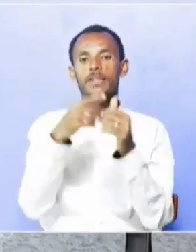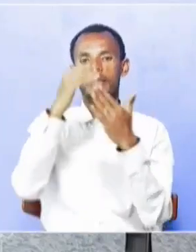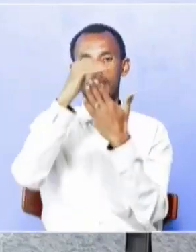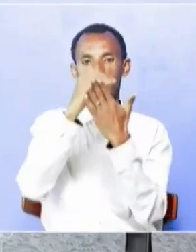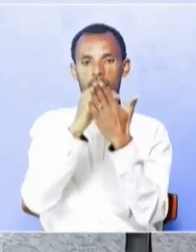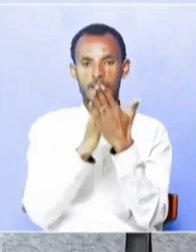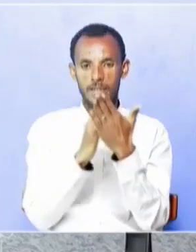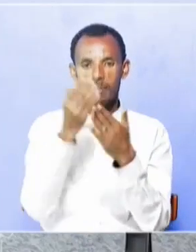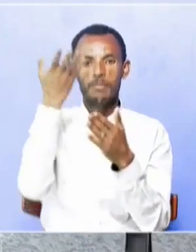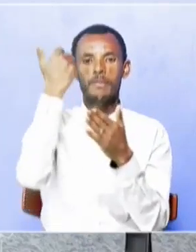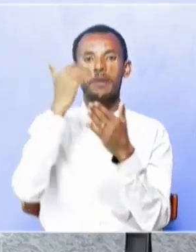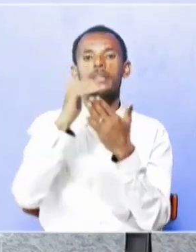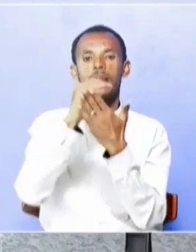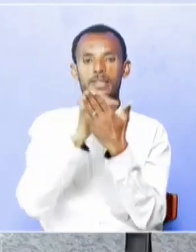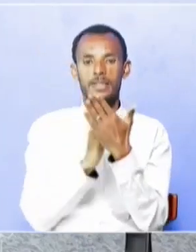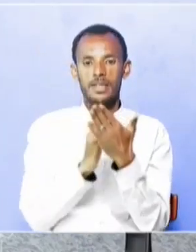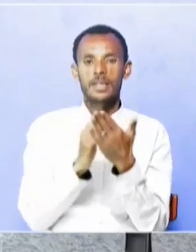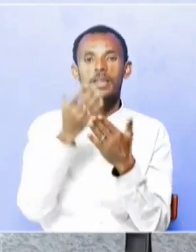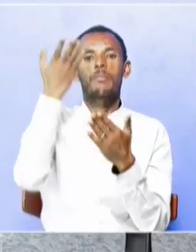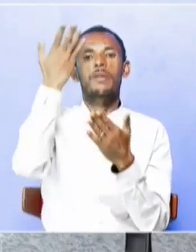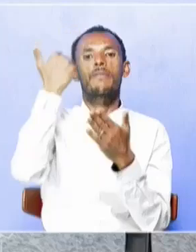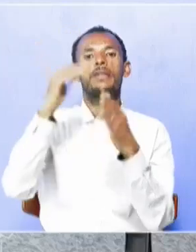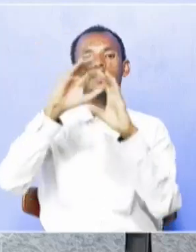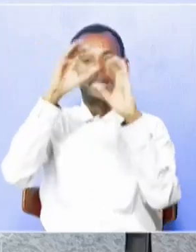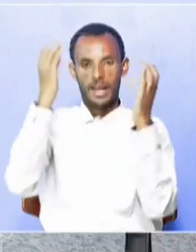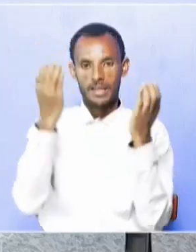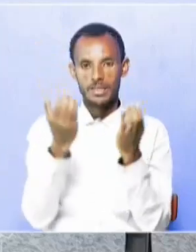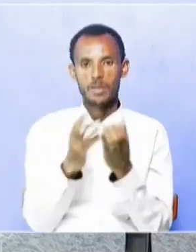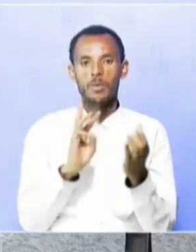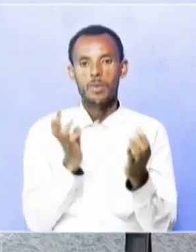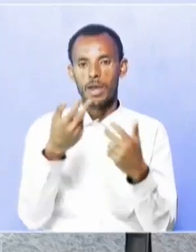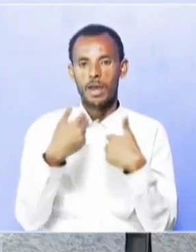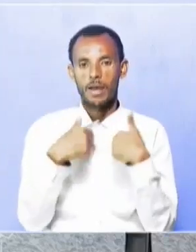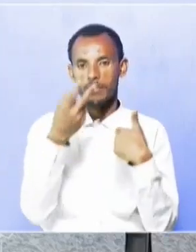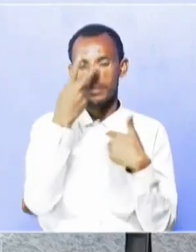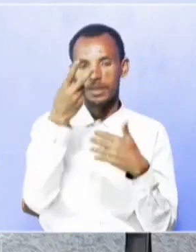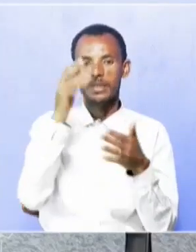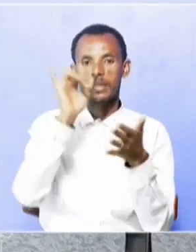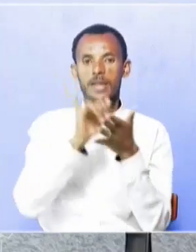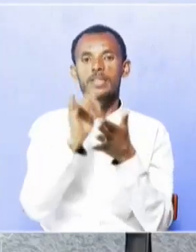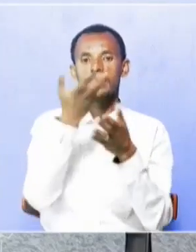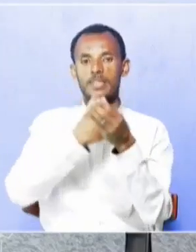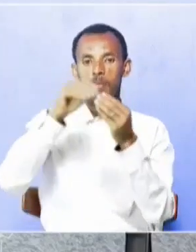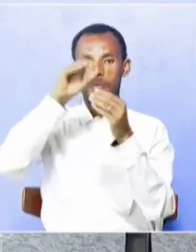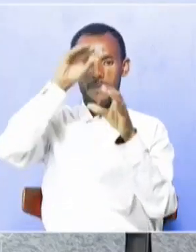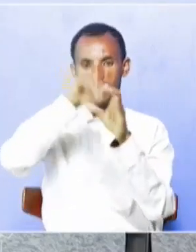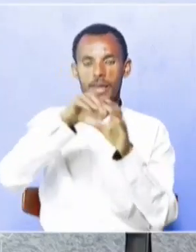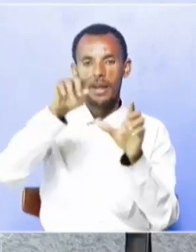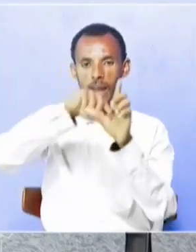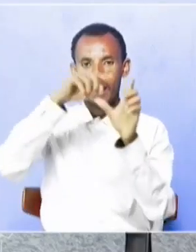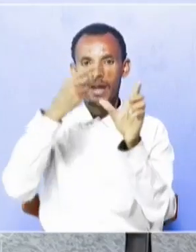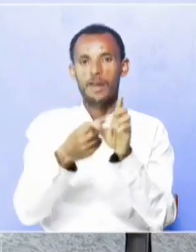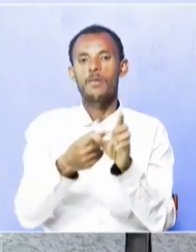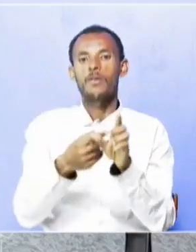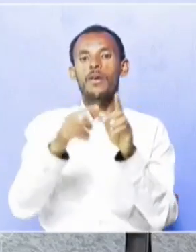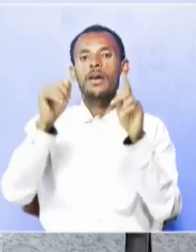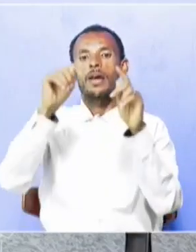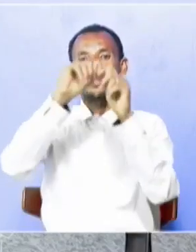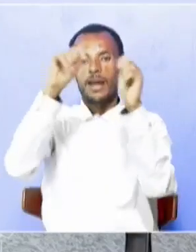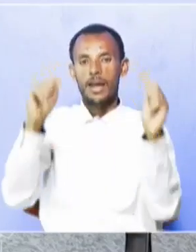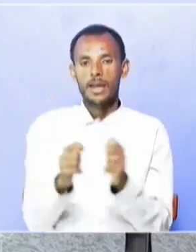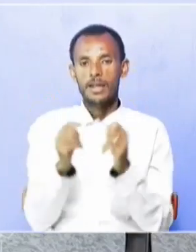okay, in the previous lesson. In our previous lesson, we have seen that the sum of the interior angles of a triangle